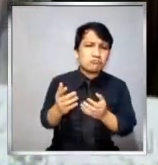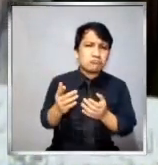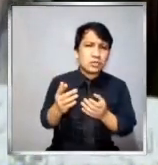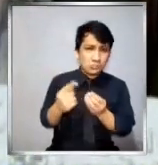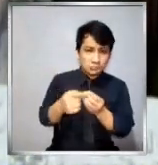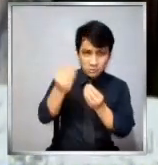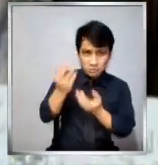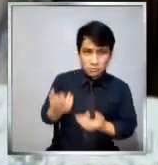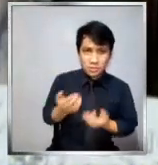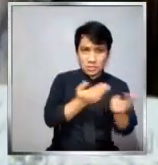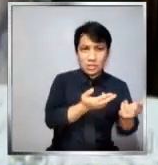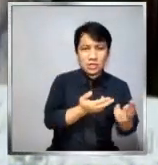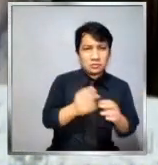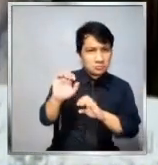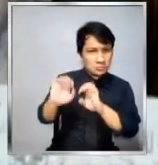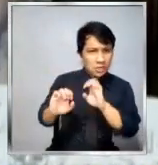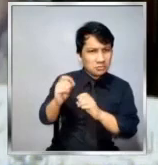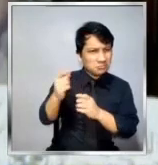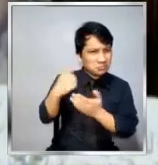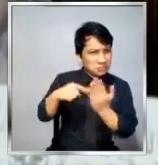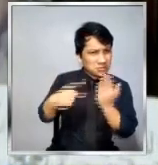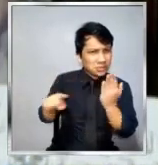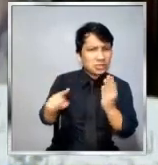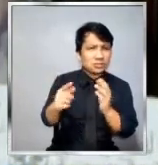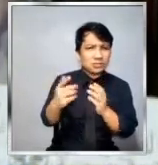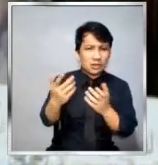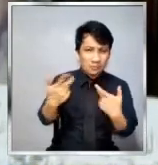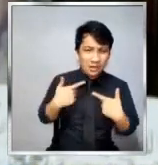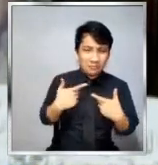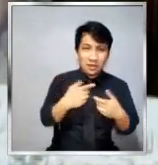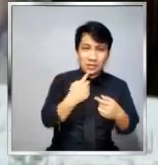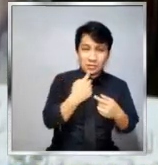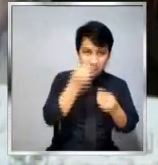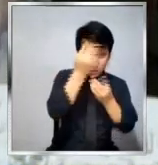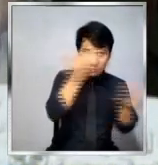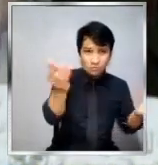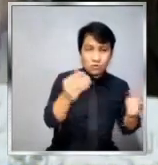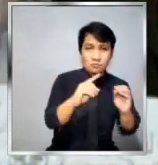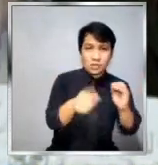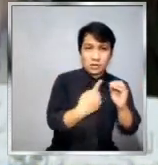escalate the community quarantine to modified